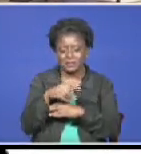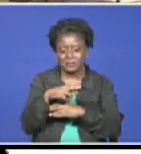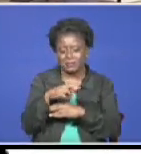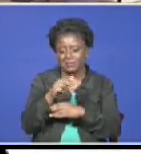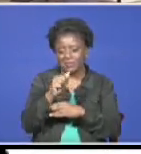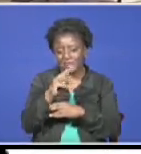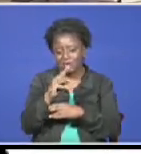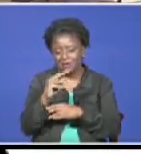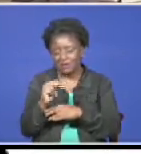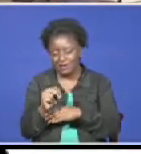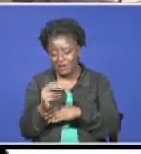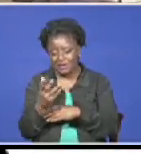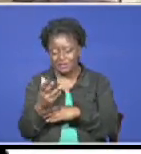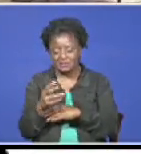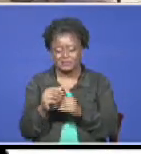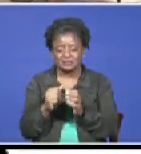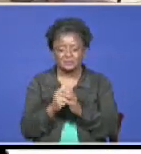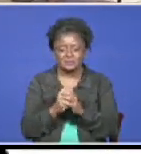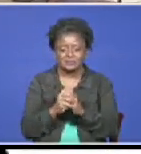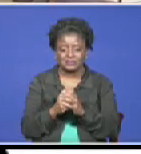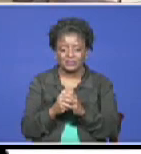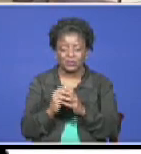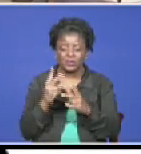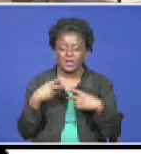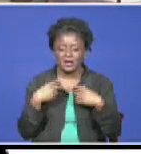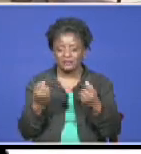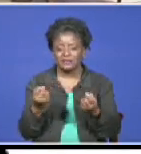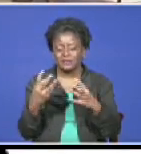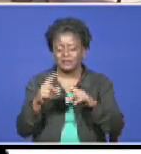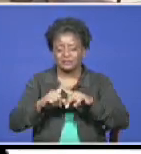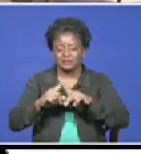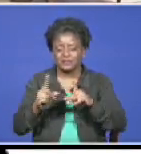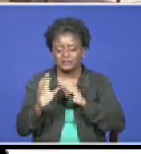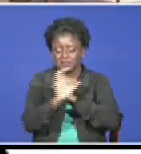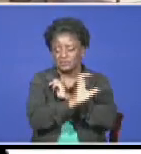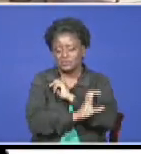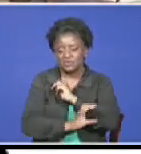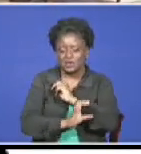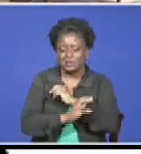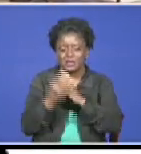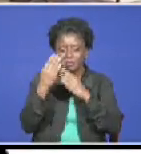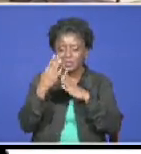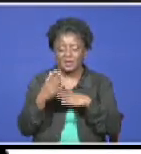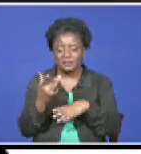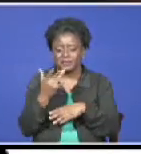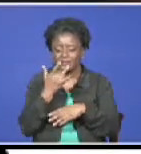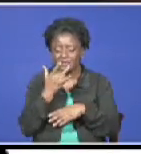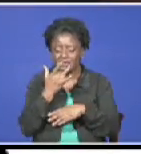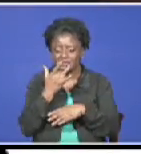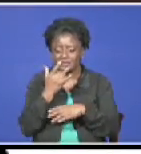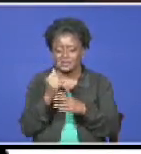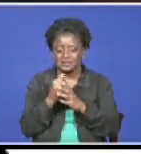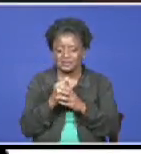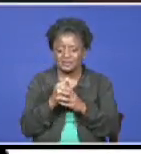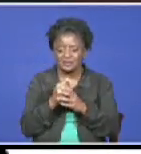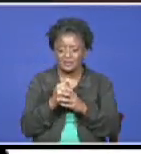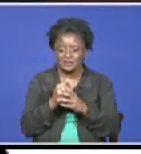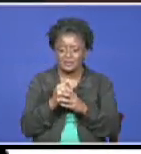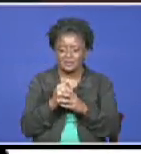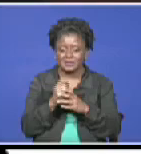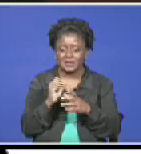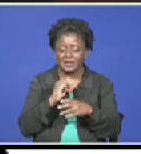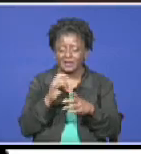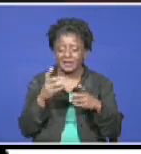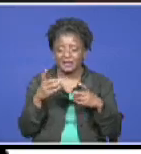and a little mango chutney just to kick it off. So we got a bunch of different Caribbean Bahamian flavors going on. So I'm gonna get some